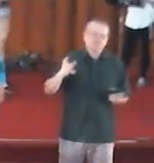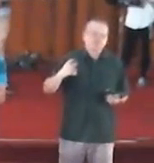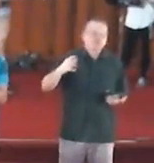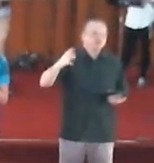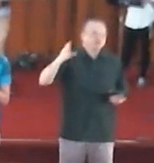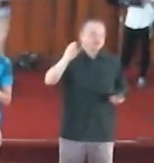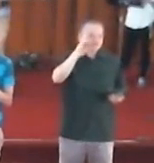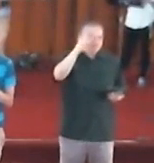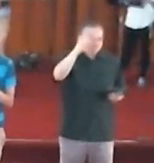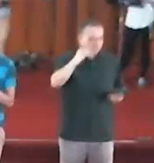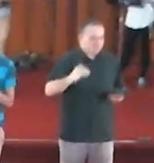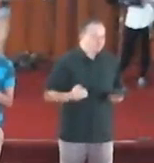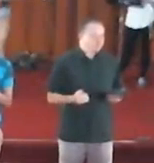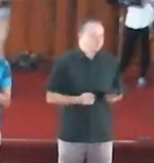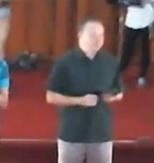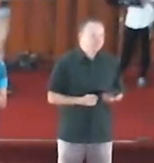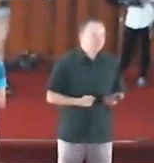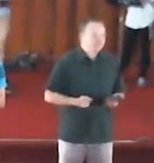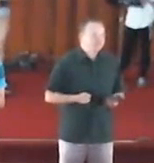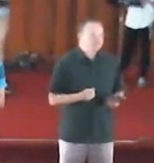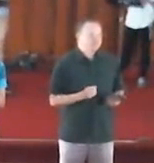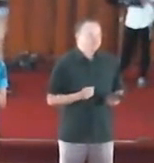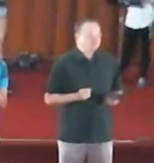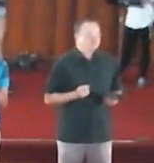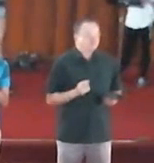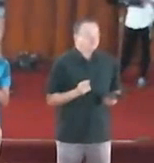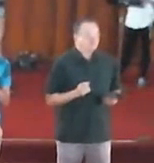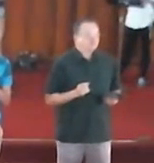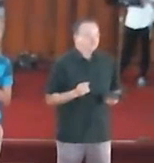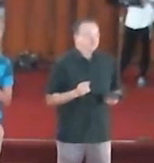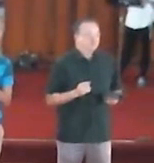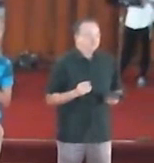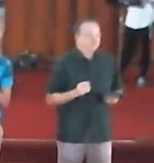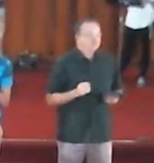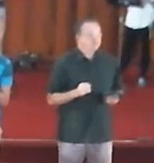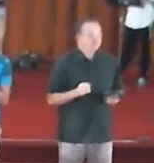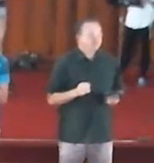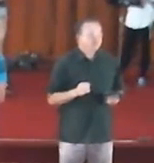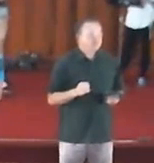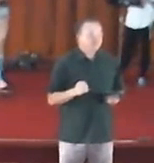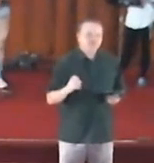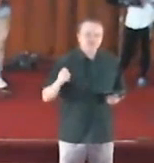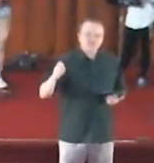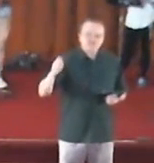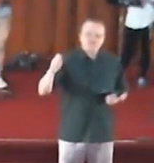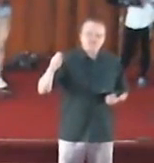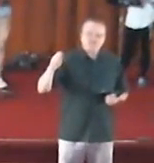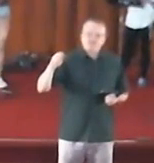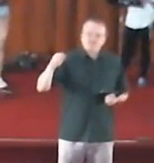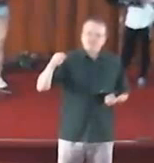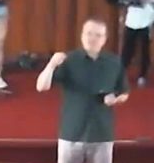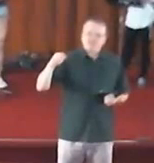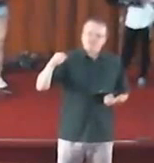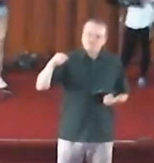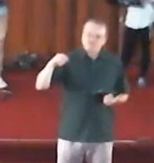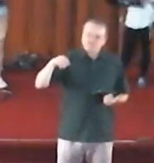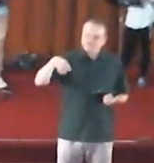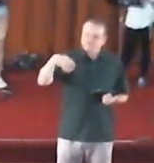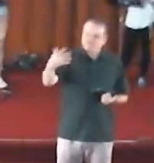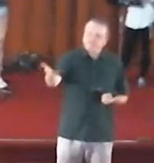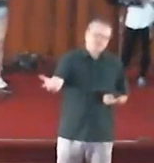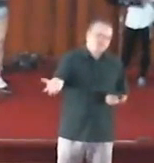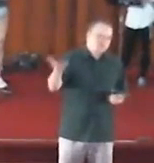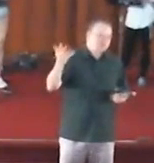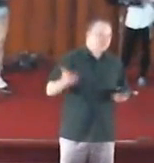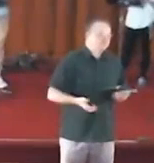su estudio en unas pocas palabras. And it's a summary of everything he studied in a few words. Y voy a